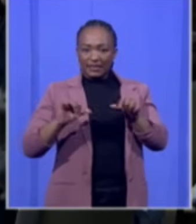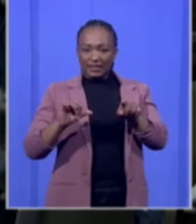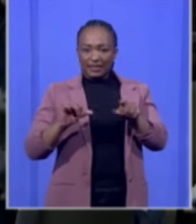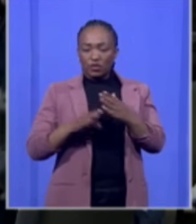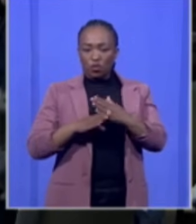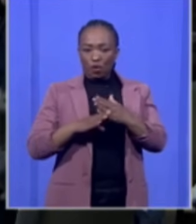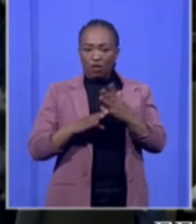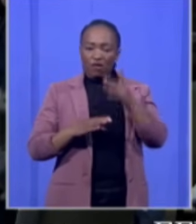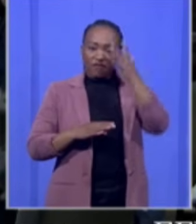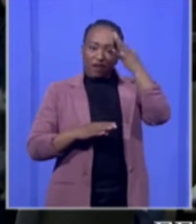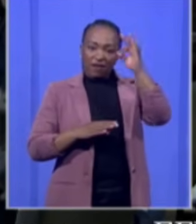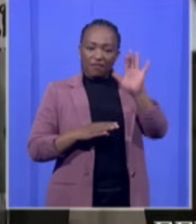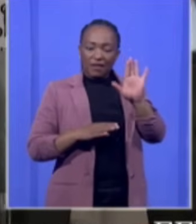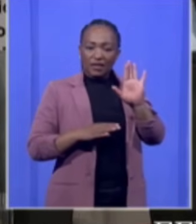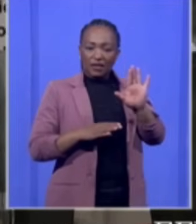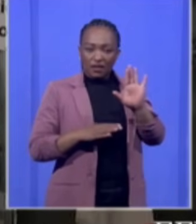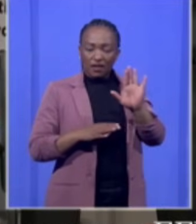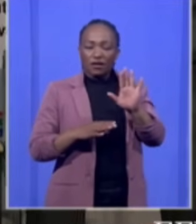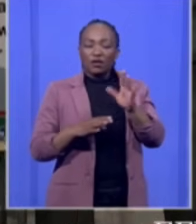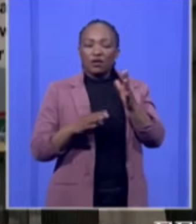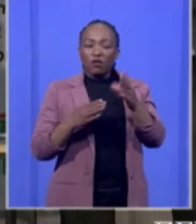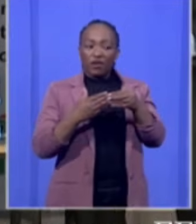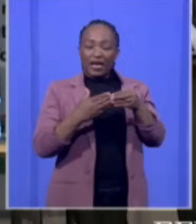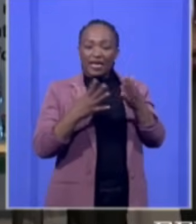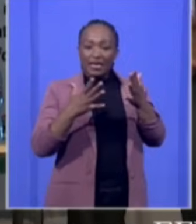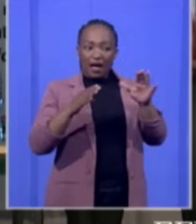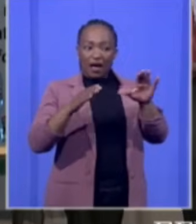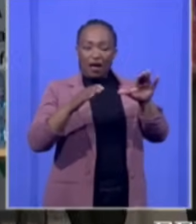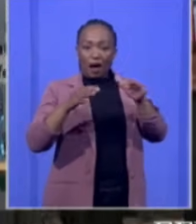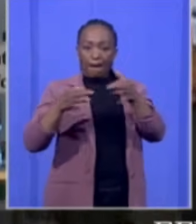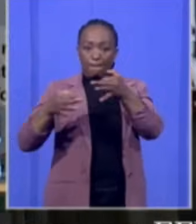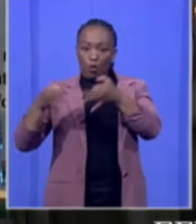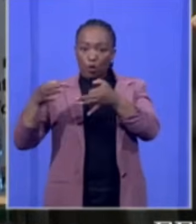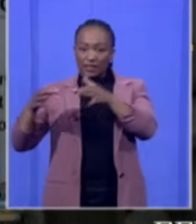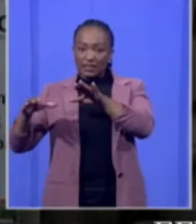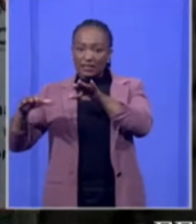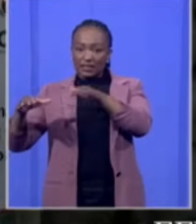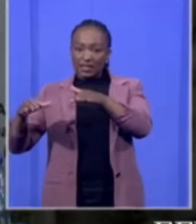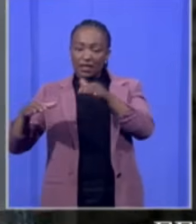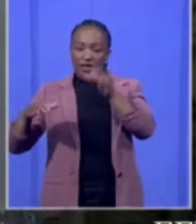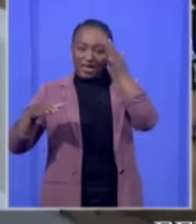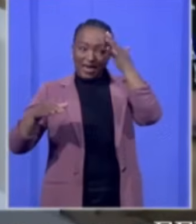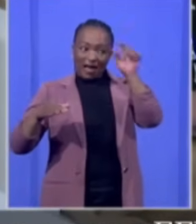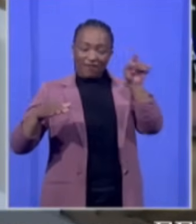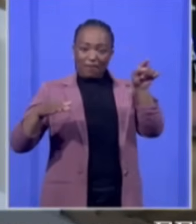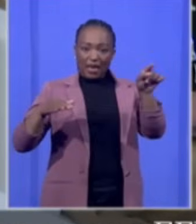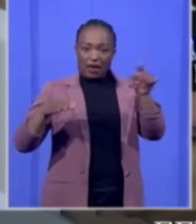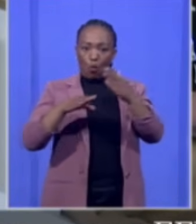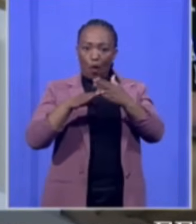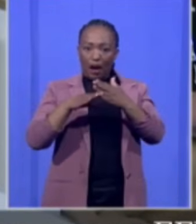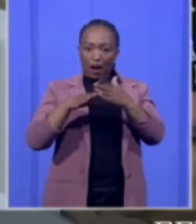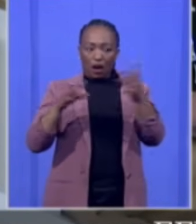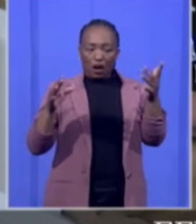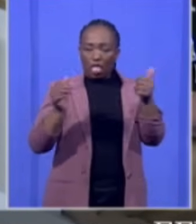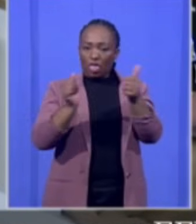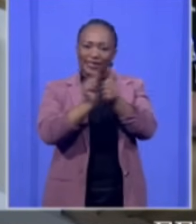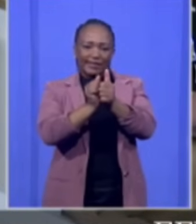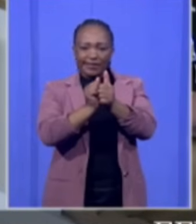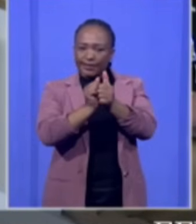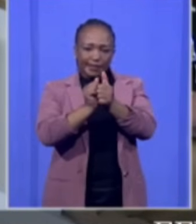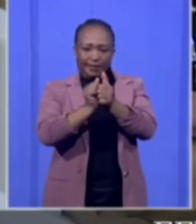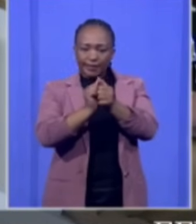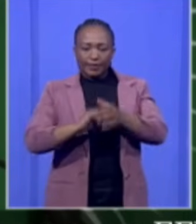ya mmuso haholo dikamano tse pakeng tsa baetapele ba dipolitiki le ba tsamaiso ya mmuso ya nyahamisa. The